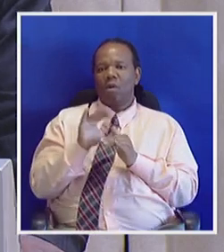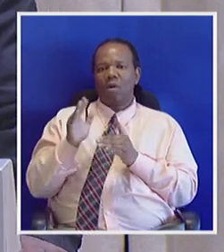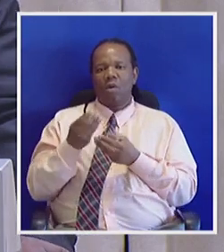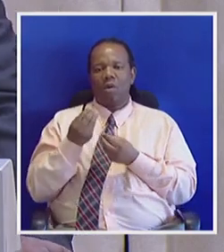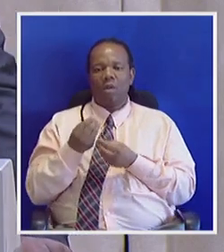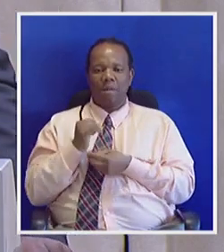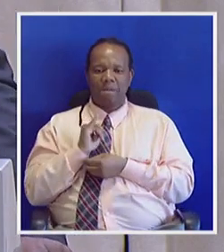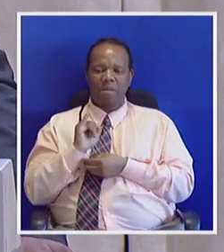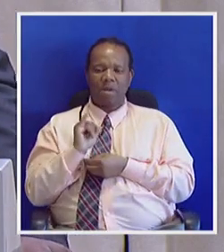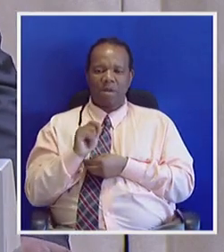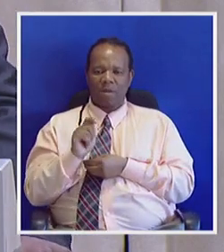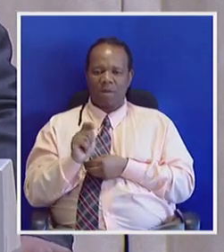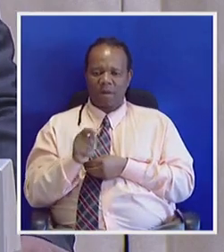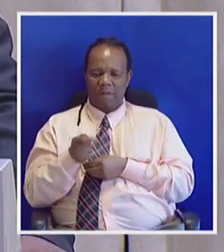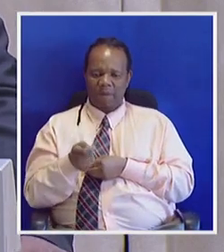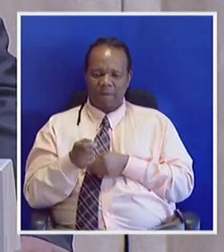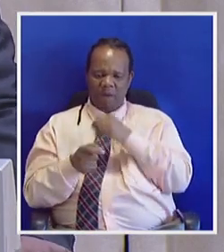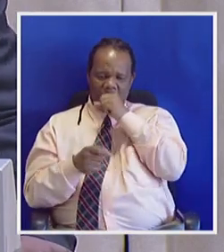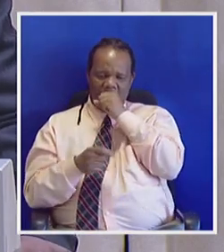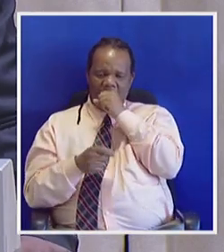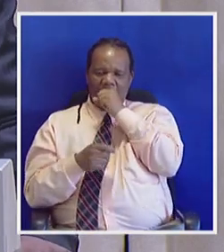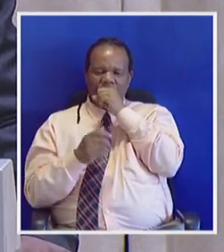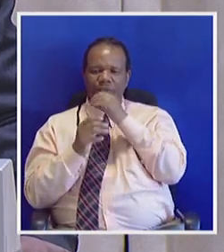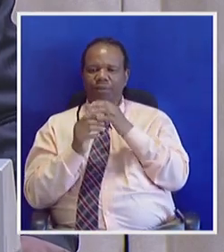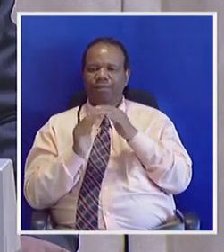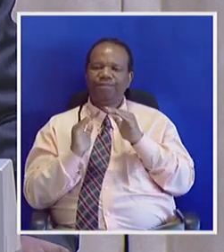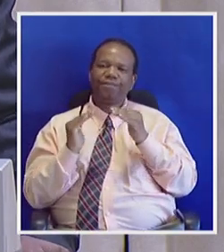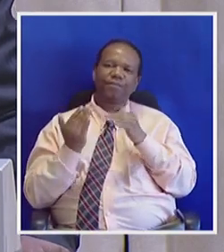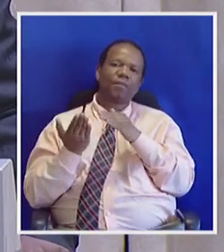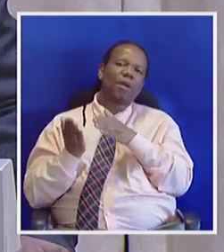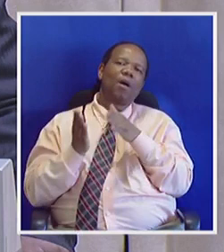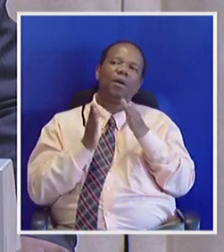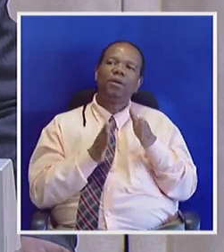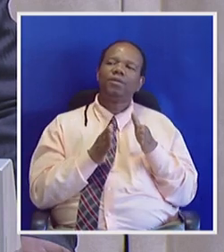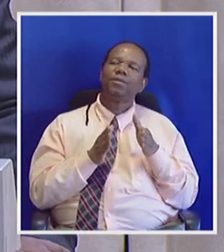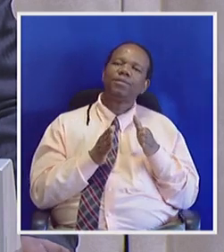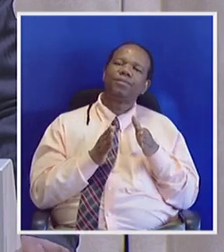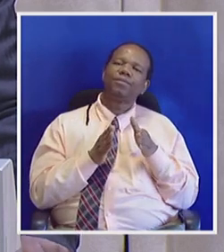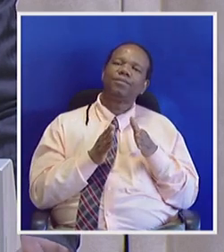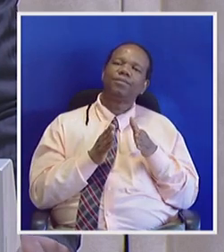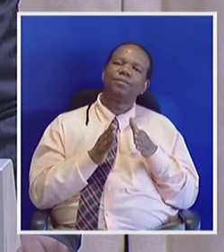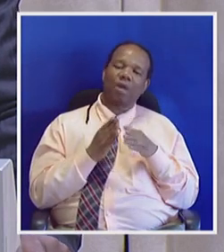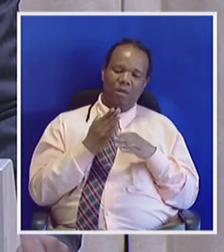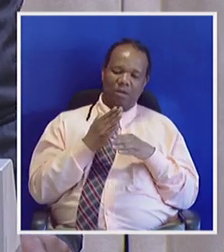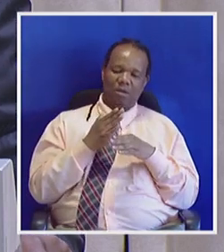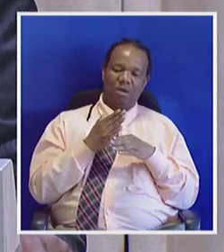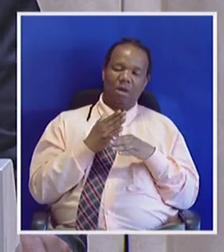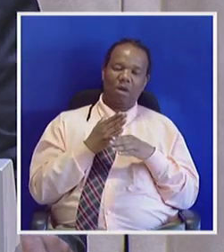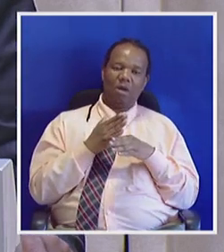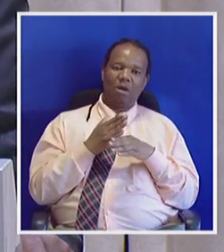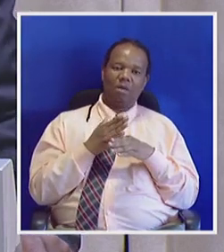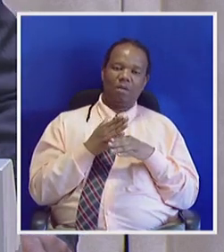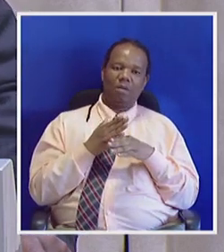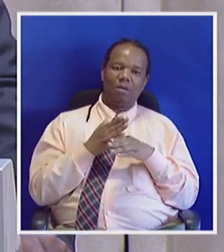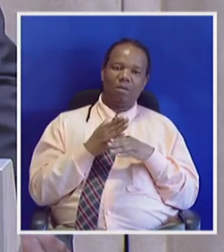karfumana hore. Huna le ba sebetsi ba bangata South Africa mona ba ntse ba tshwere ka thata